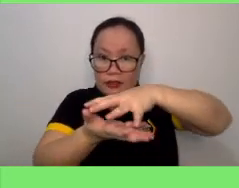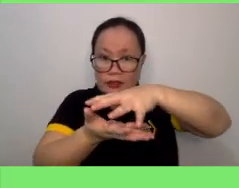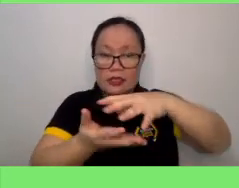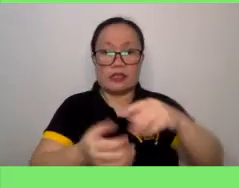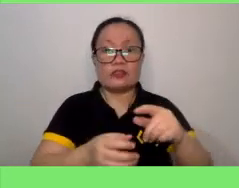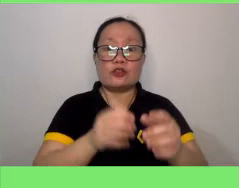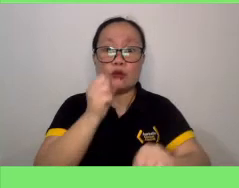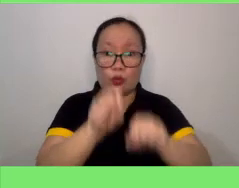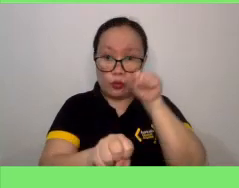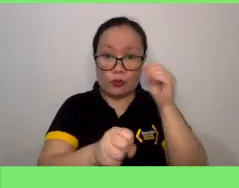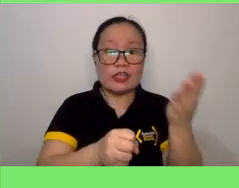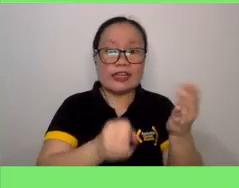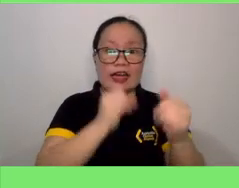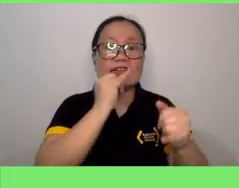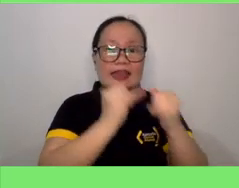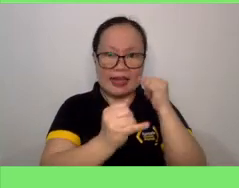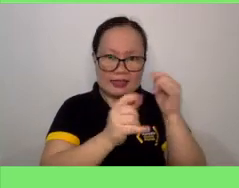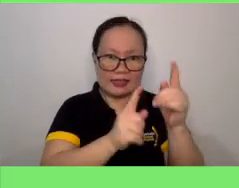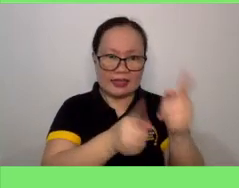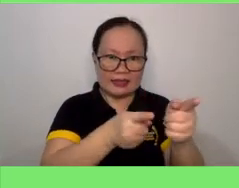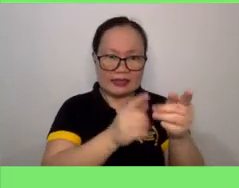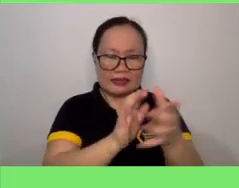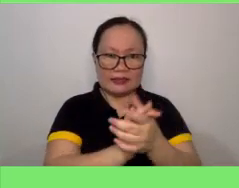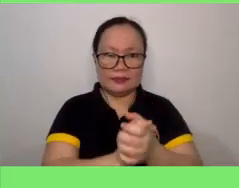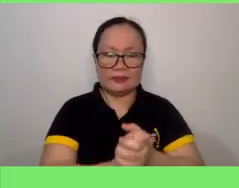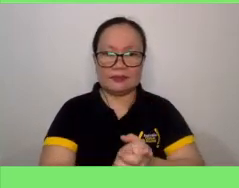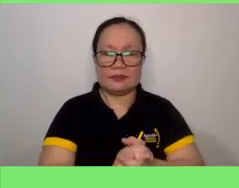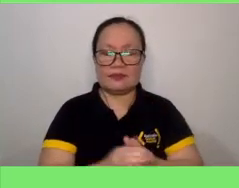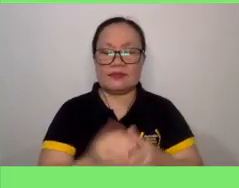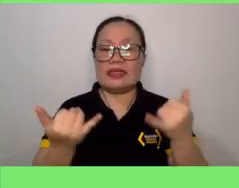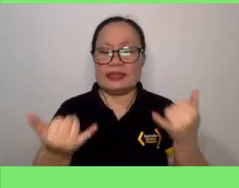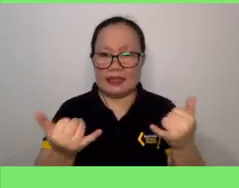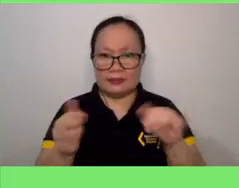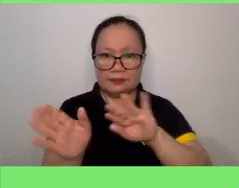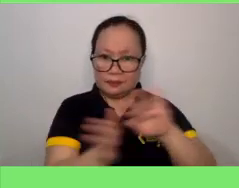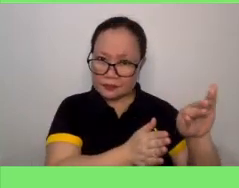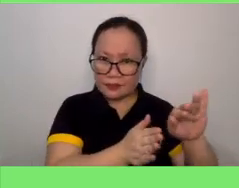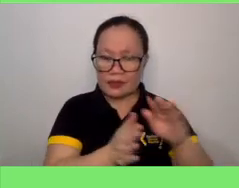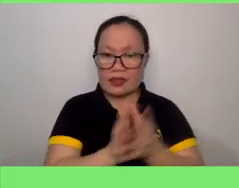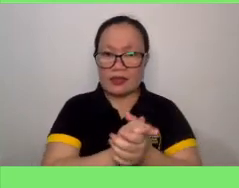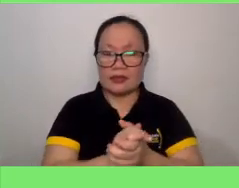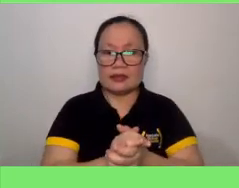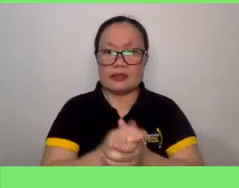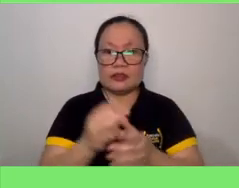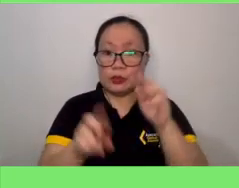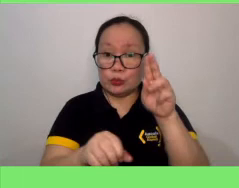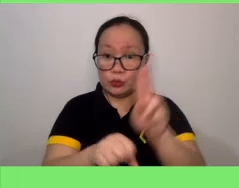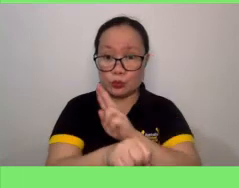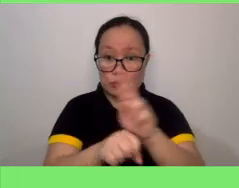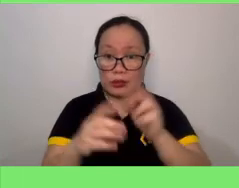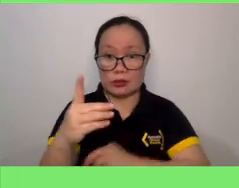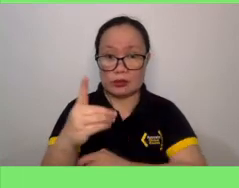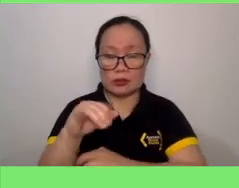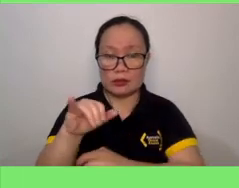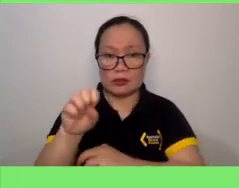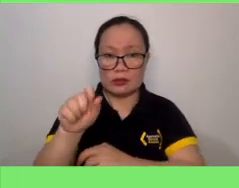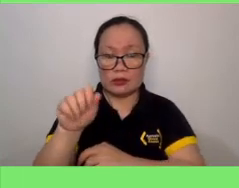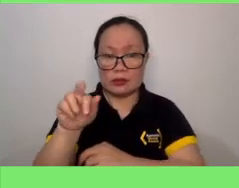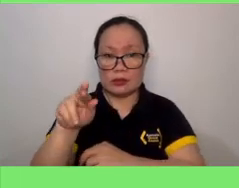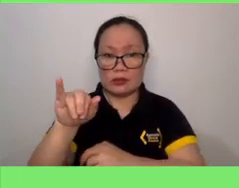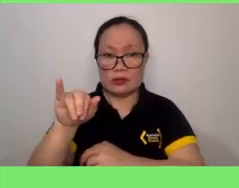i-combine. So, ibig sabihin, ito na po yung sagot natin. Okay, let's use distributive property. So, again,